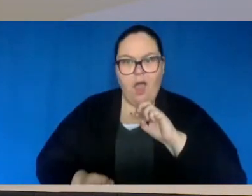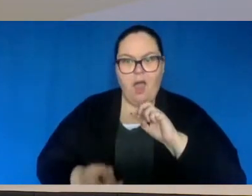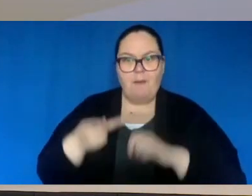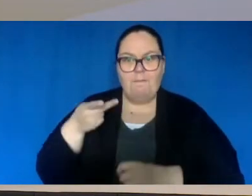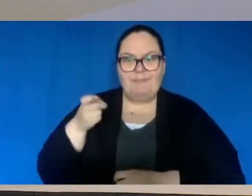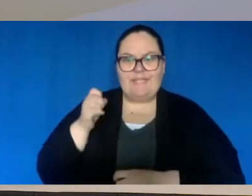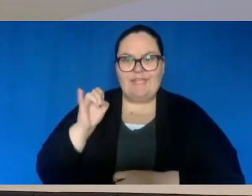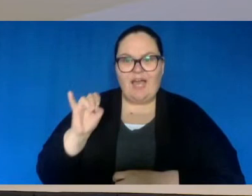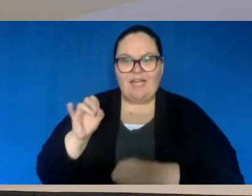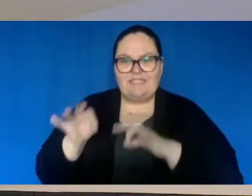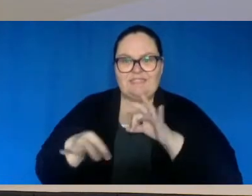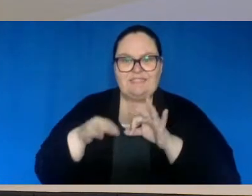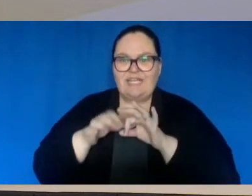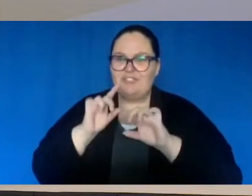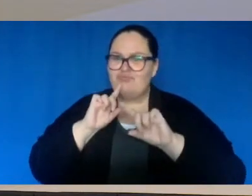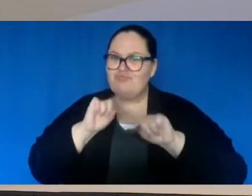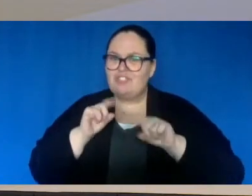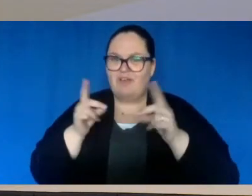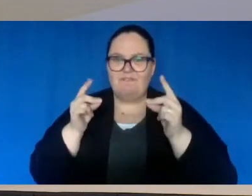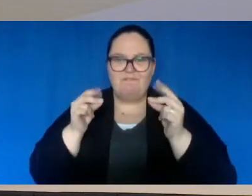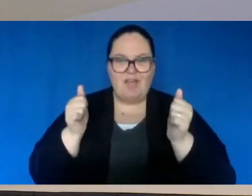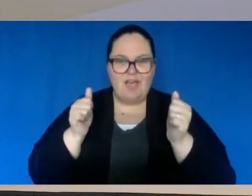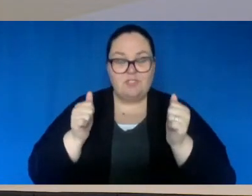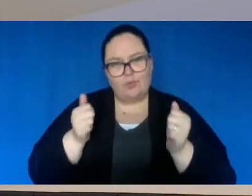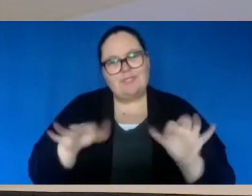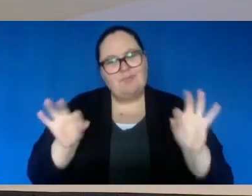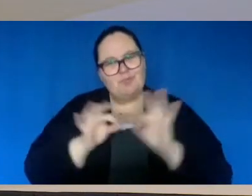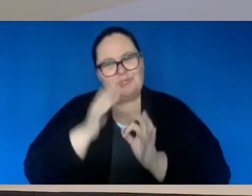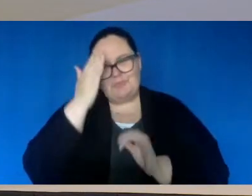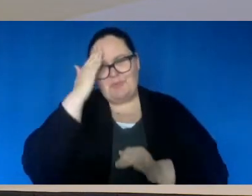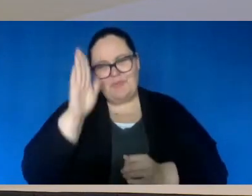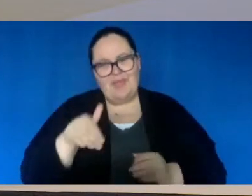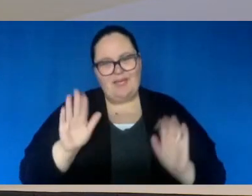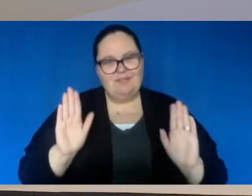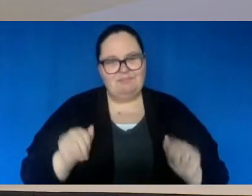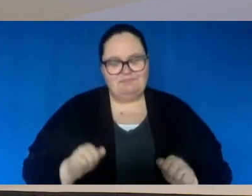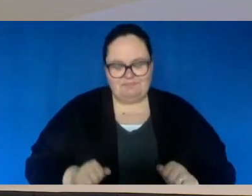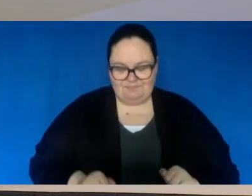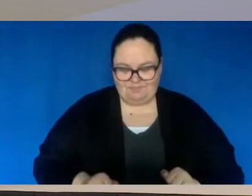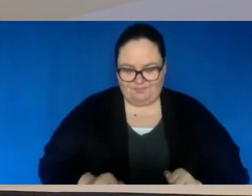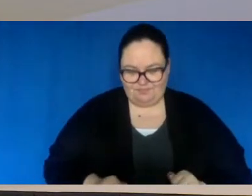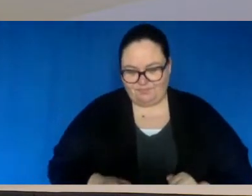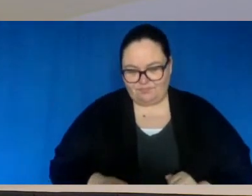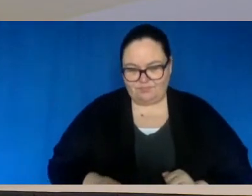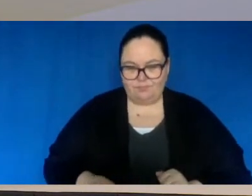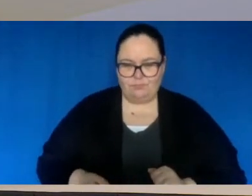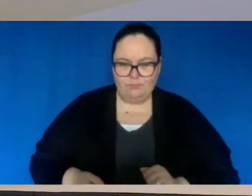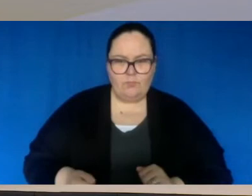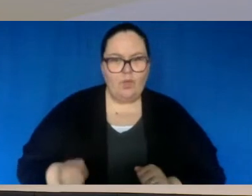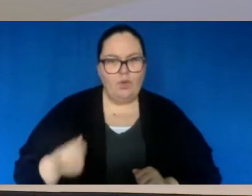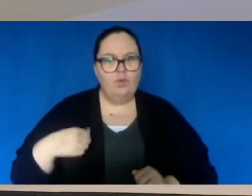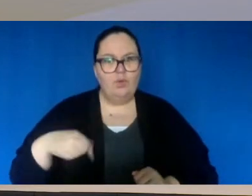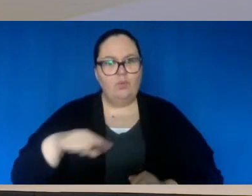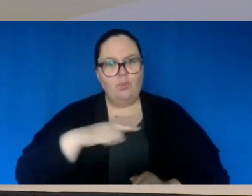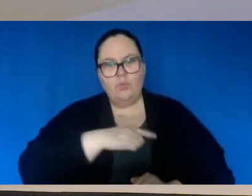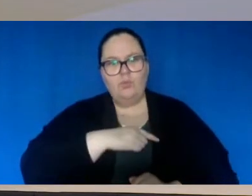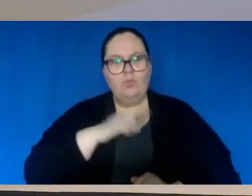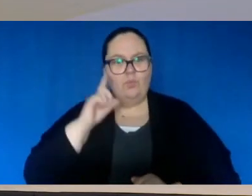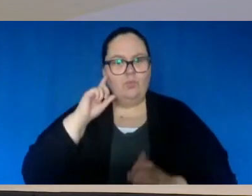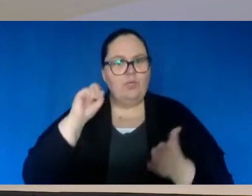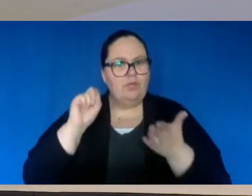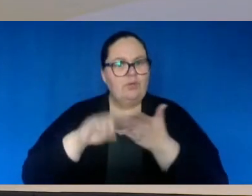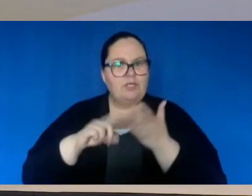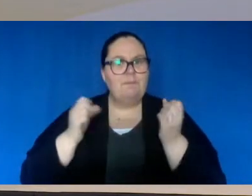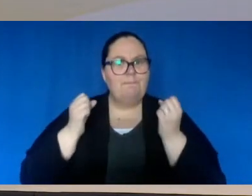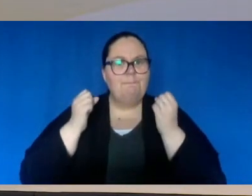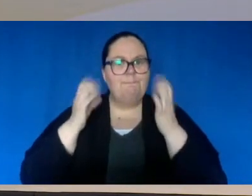lab tests. So I think that's important to mention. I think we recognize the challenges with our